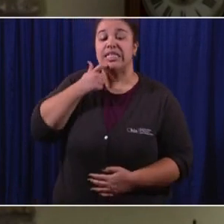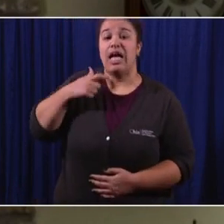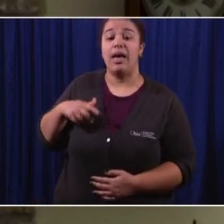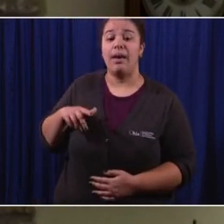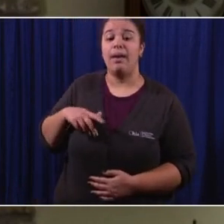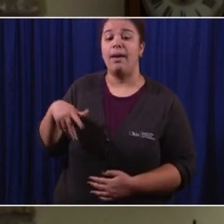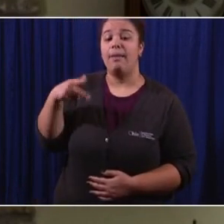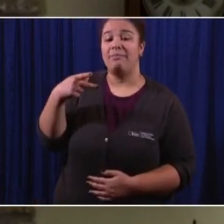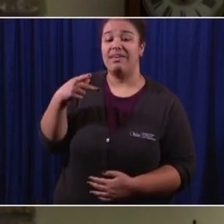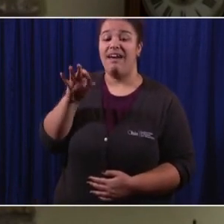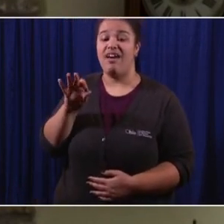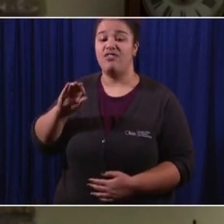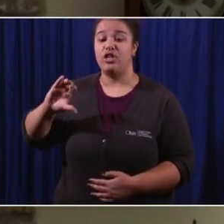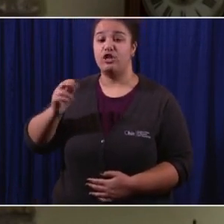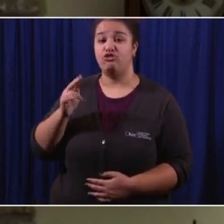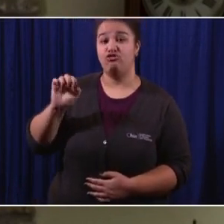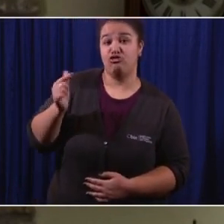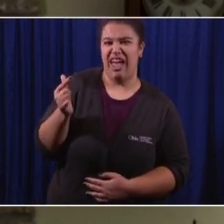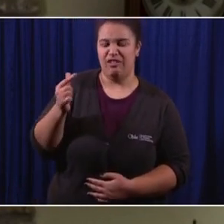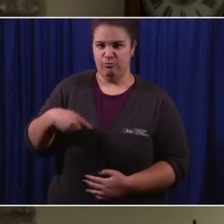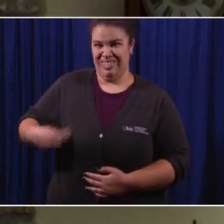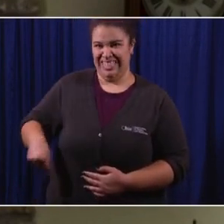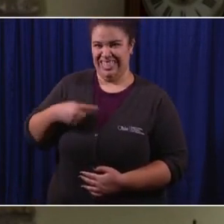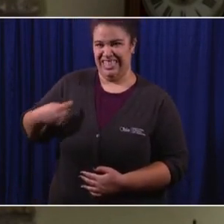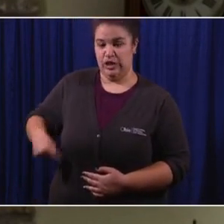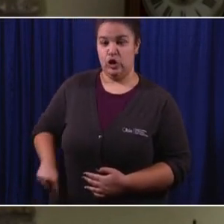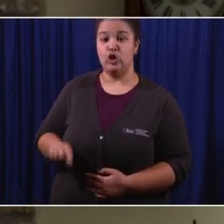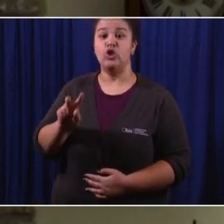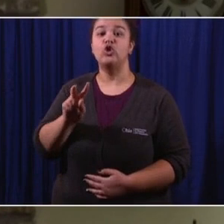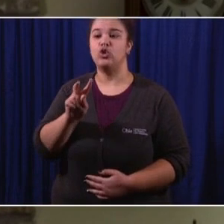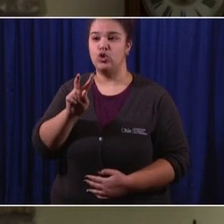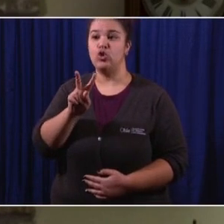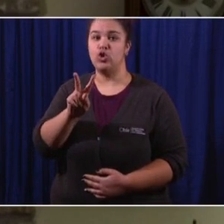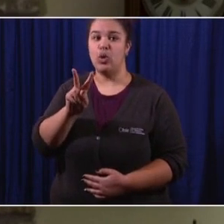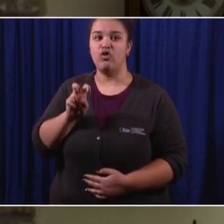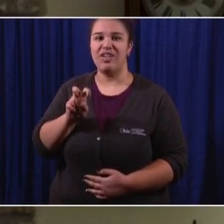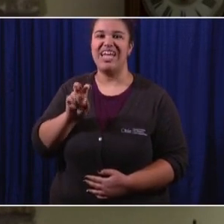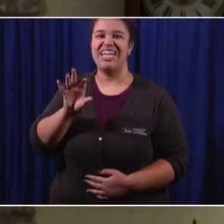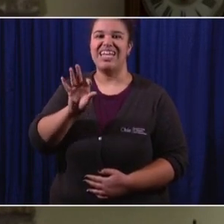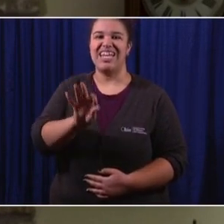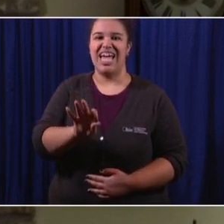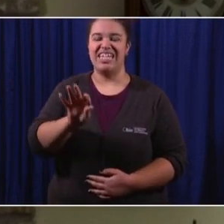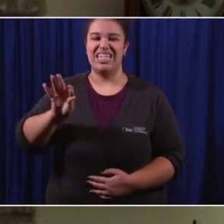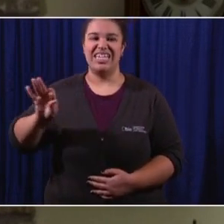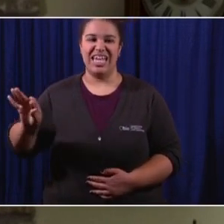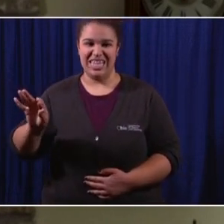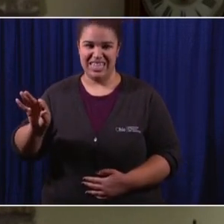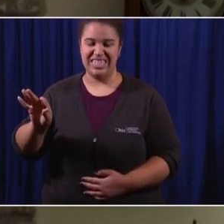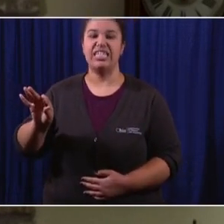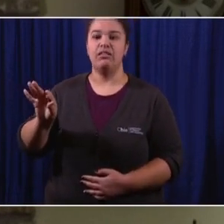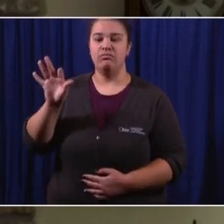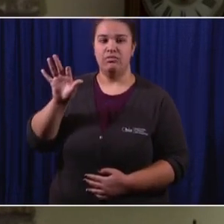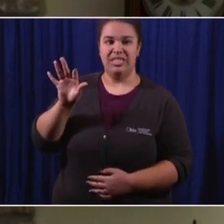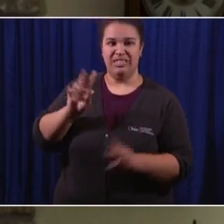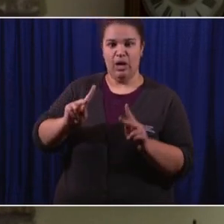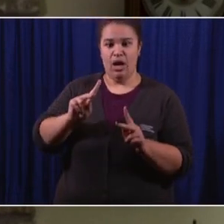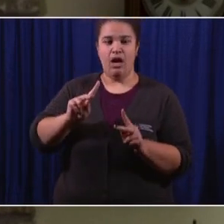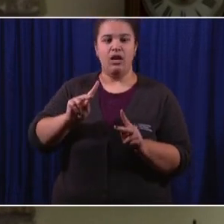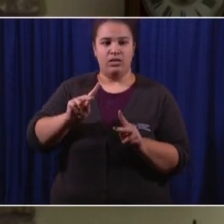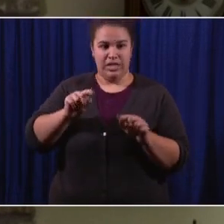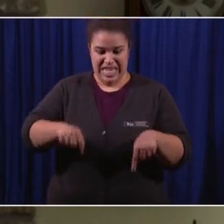laying off 299 workers across the state, with restaurants continuing to suffer. So I guess I'm just wondering, with what you've been